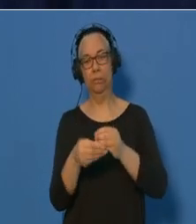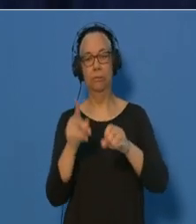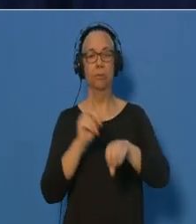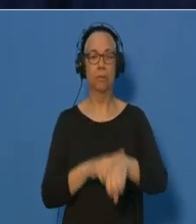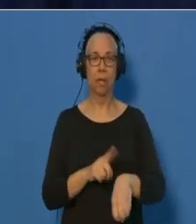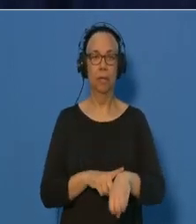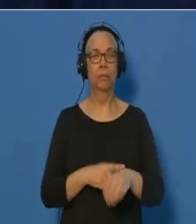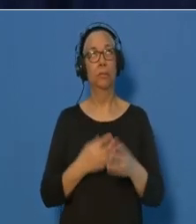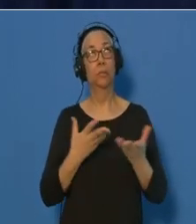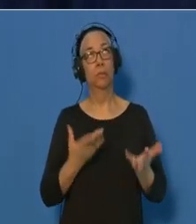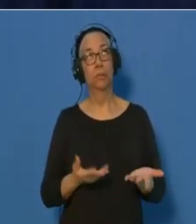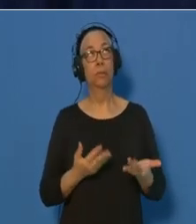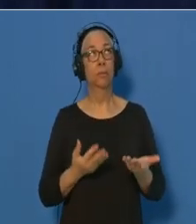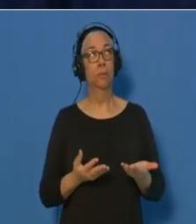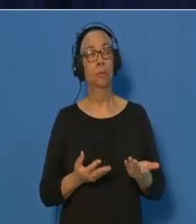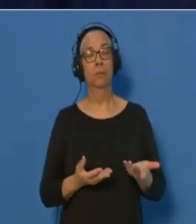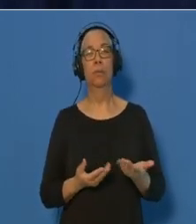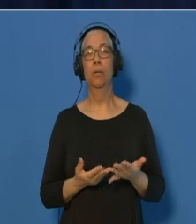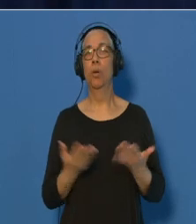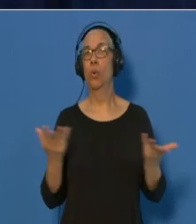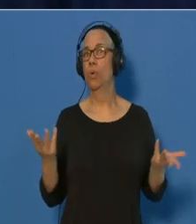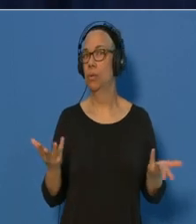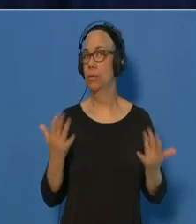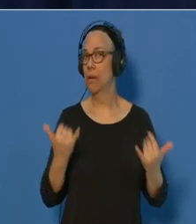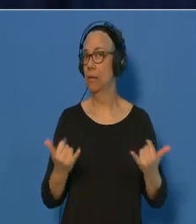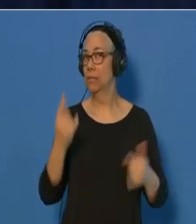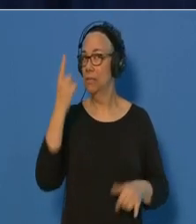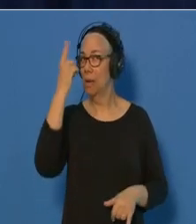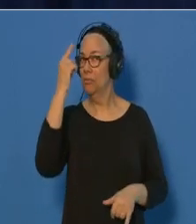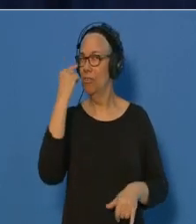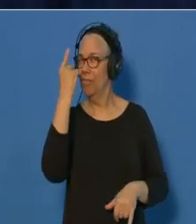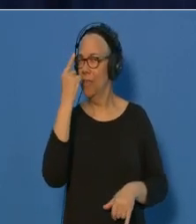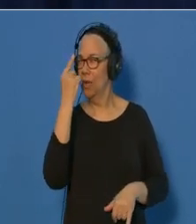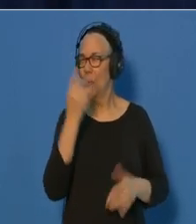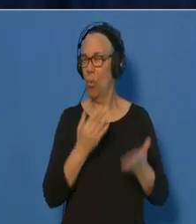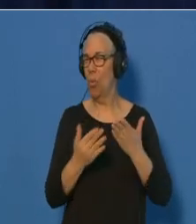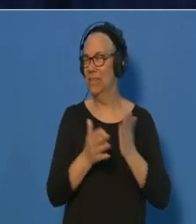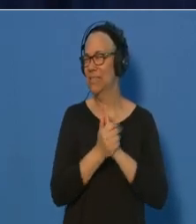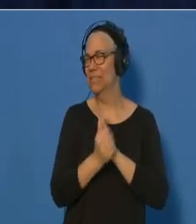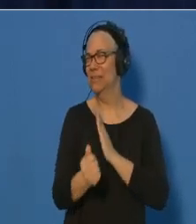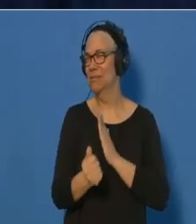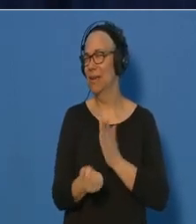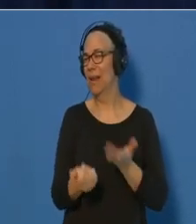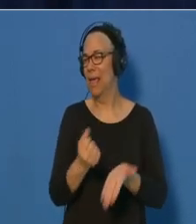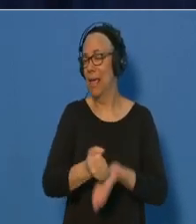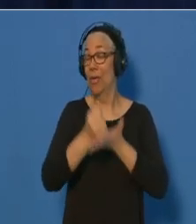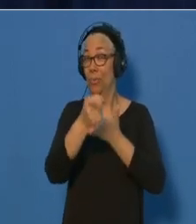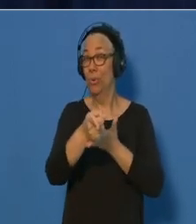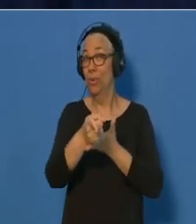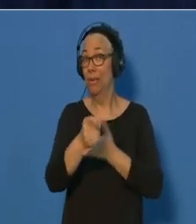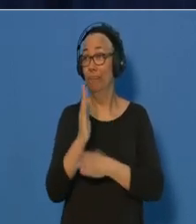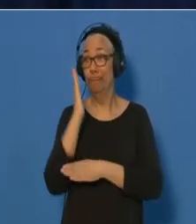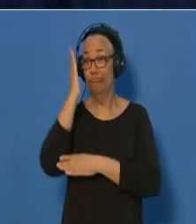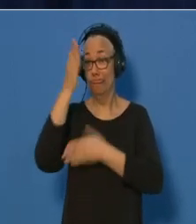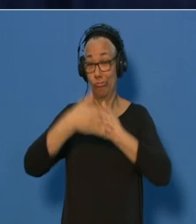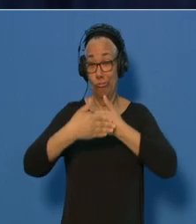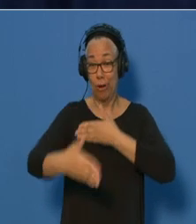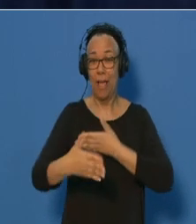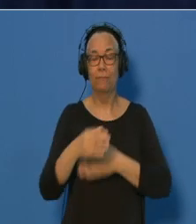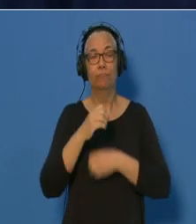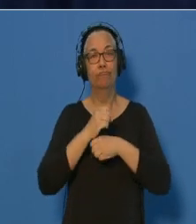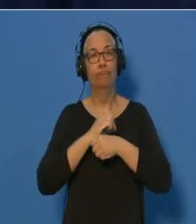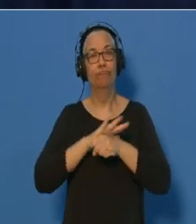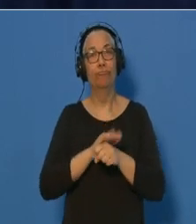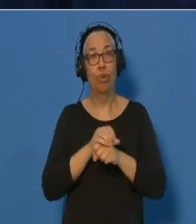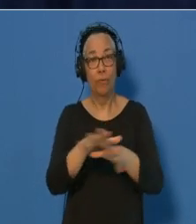start thinking about the next step. What skills do you have that will help you in the post-COVID economy?